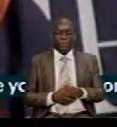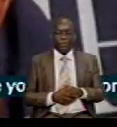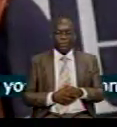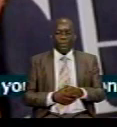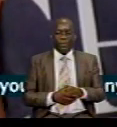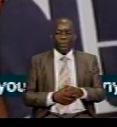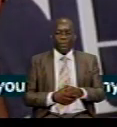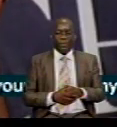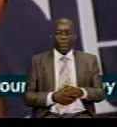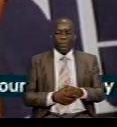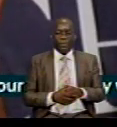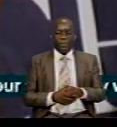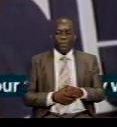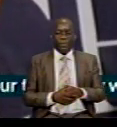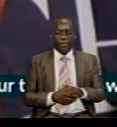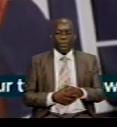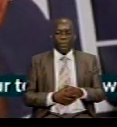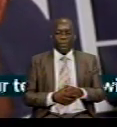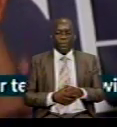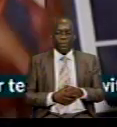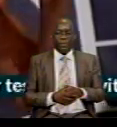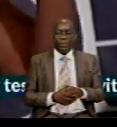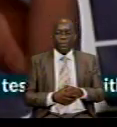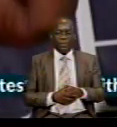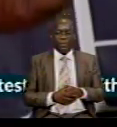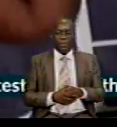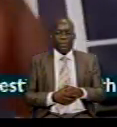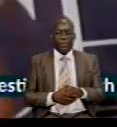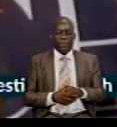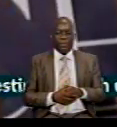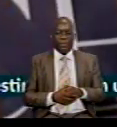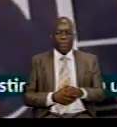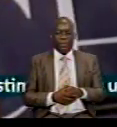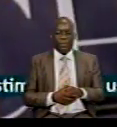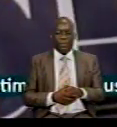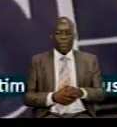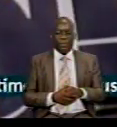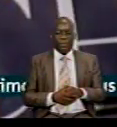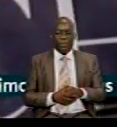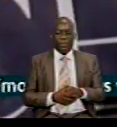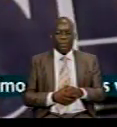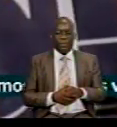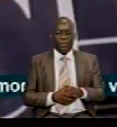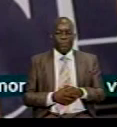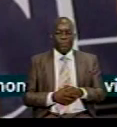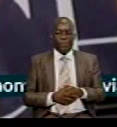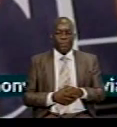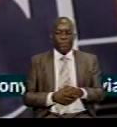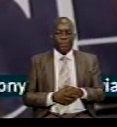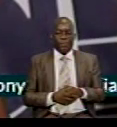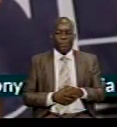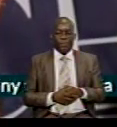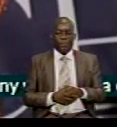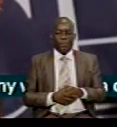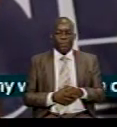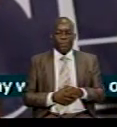aujourd'hui. Bon, aujourd'hui, j'ai essayé de quitter Lung là-bas pour ici. J'ai dit grand merci à Dieu.